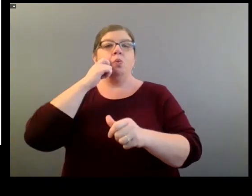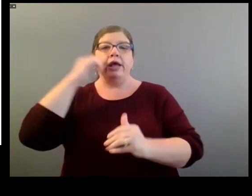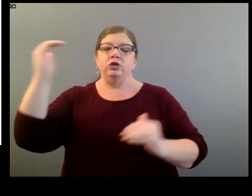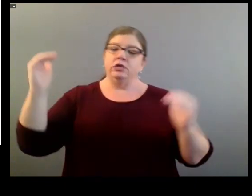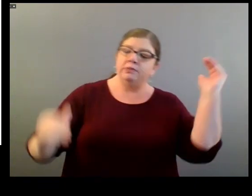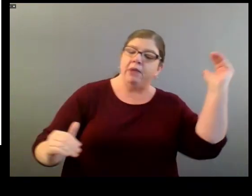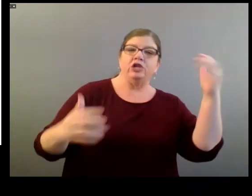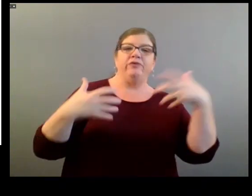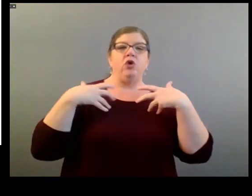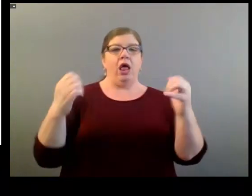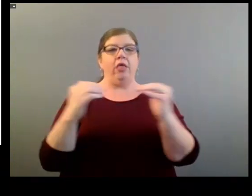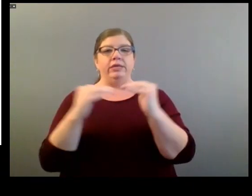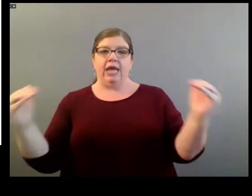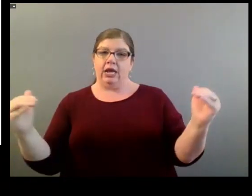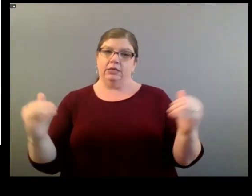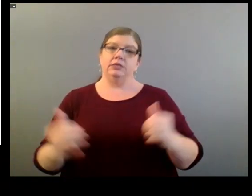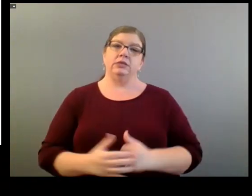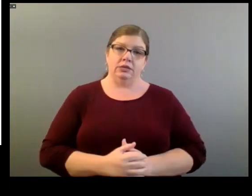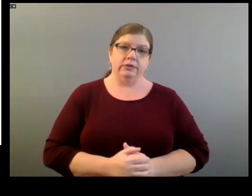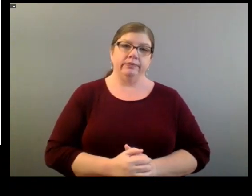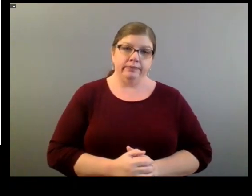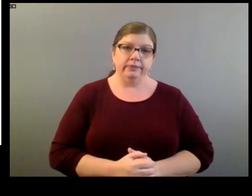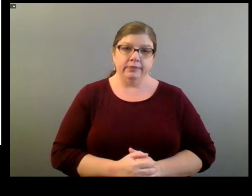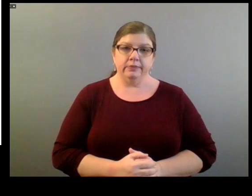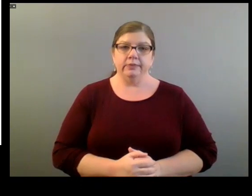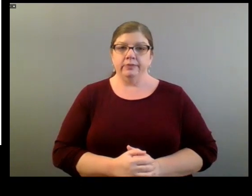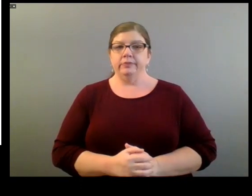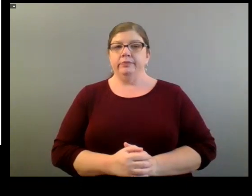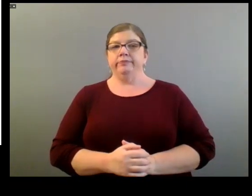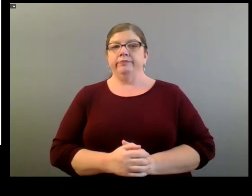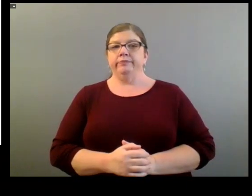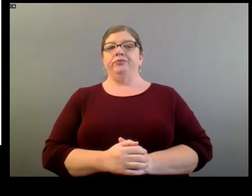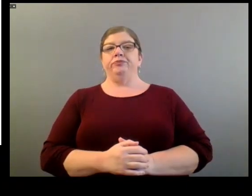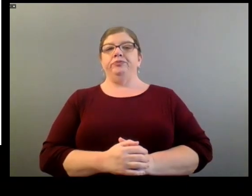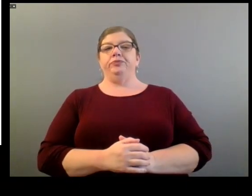health status. Next.